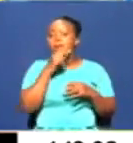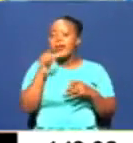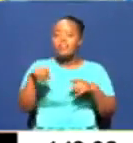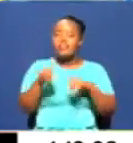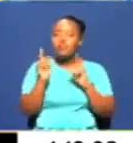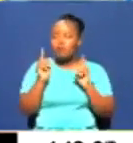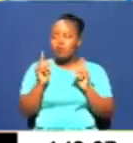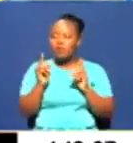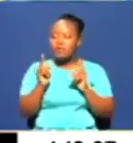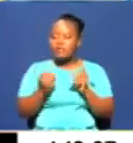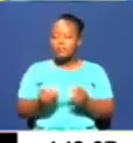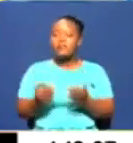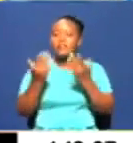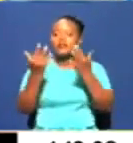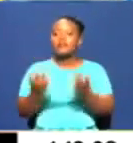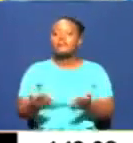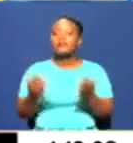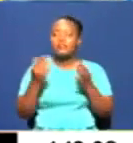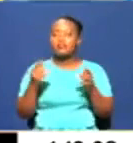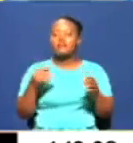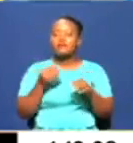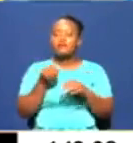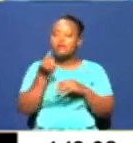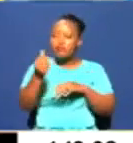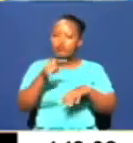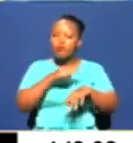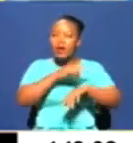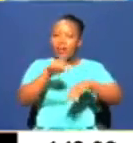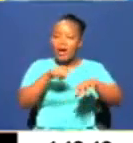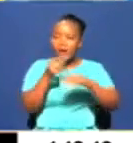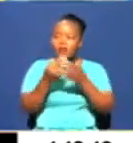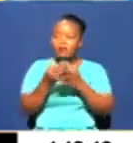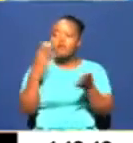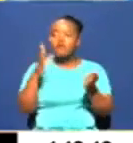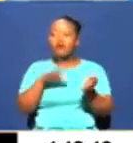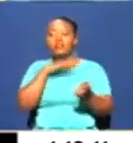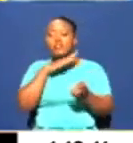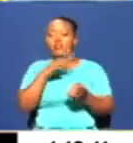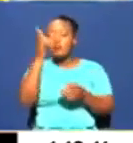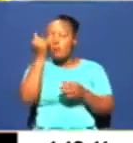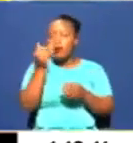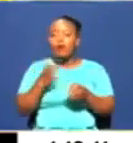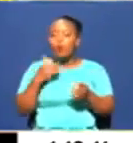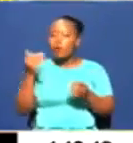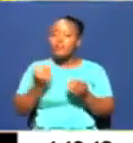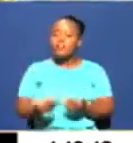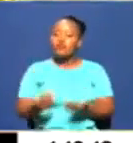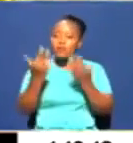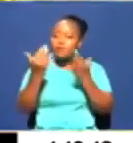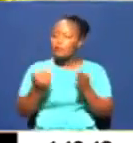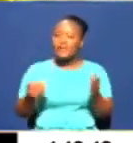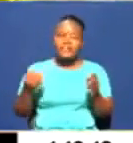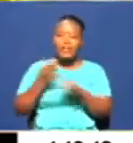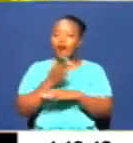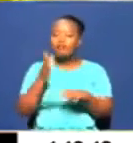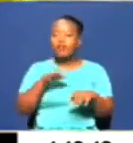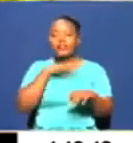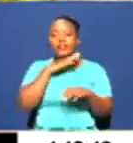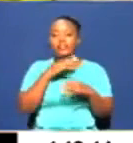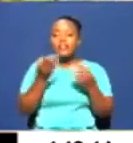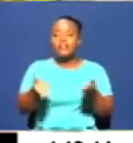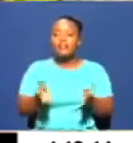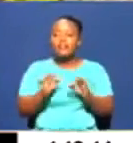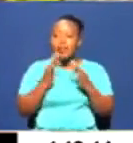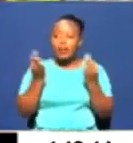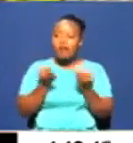his death is because he wanted to be cremated just almost immediately after his death. Hence, the family members were